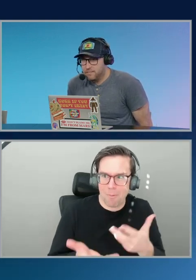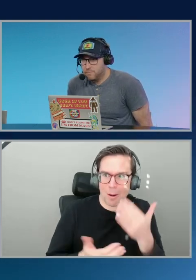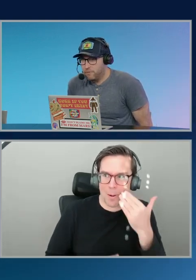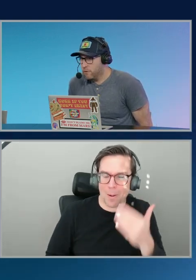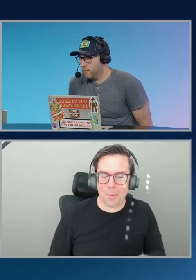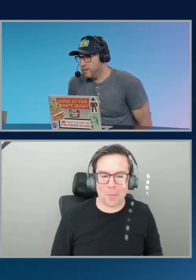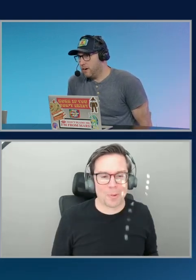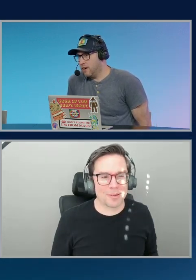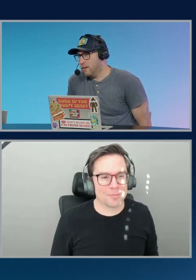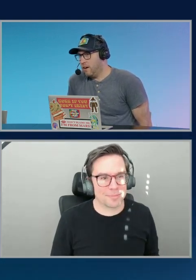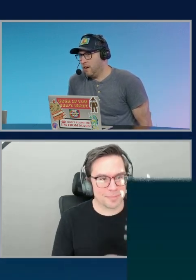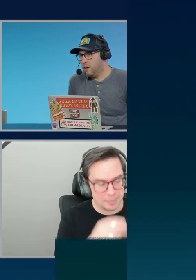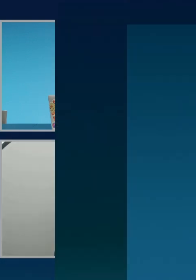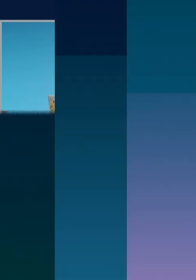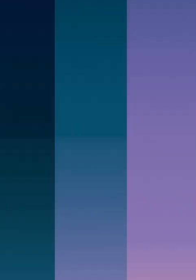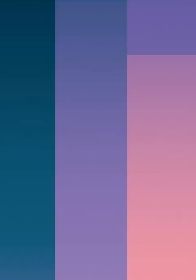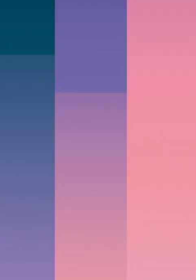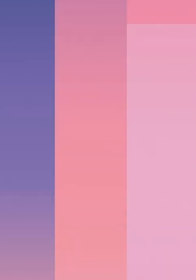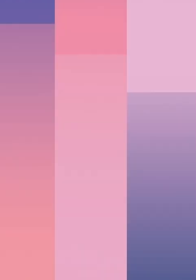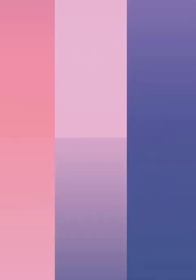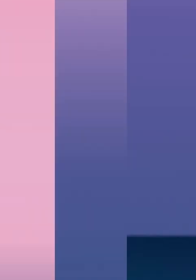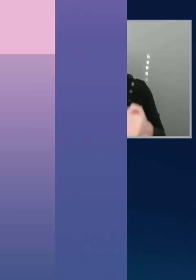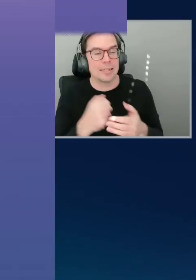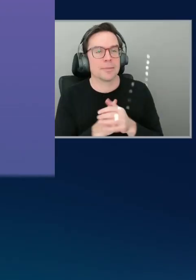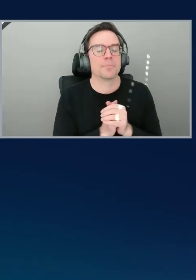finally, before we are